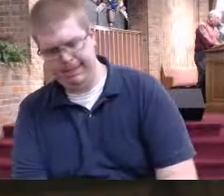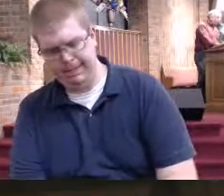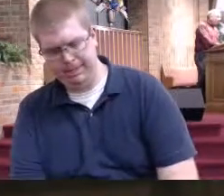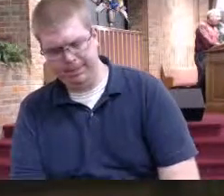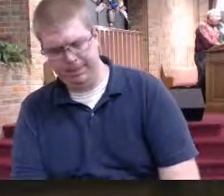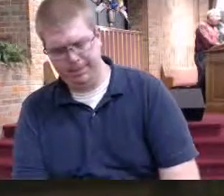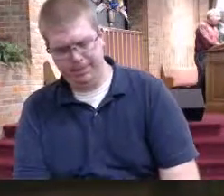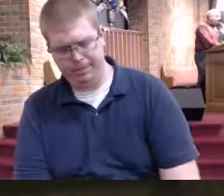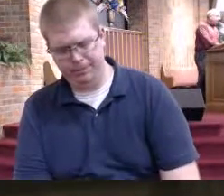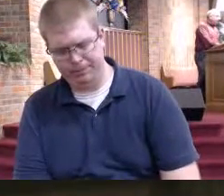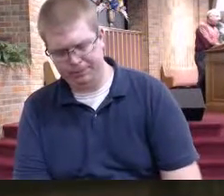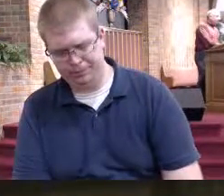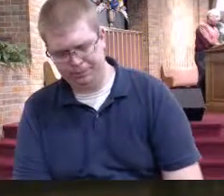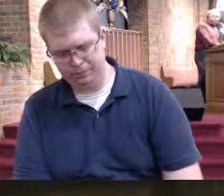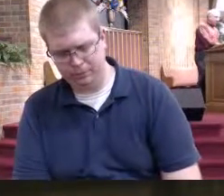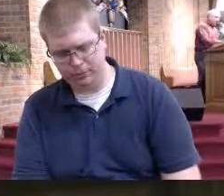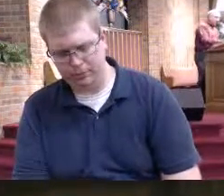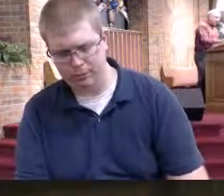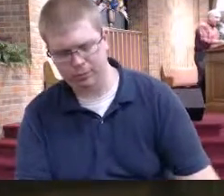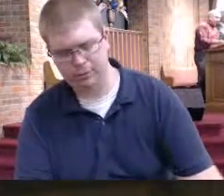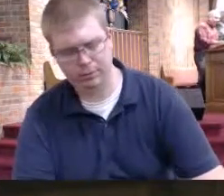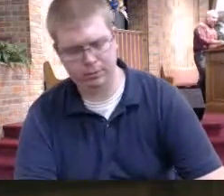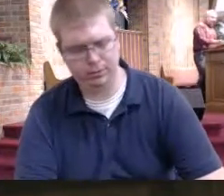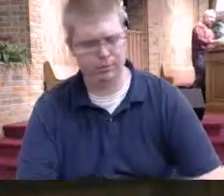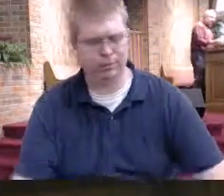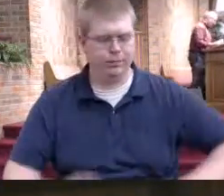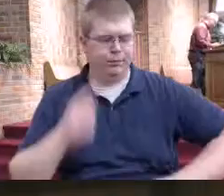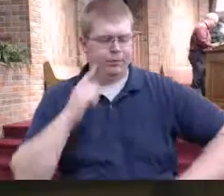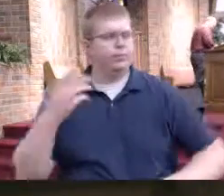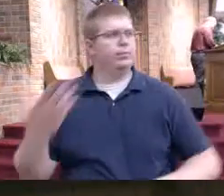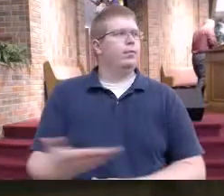53. Corey Robinson will lead our closing prayer. We'll turn it over to Tyler.